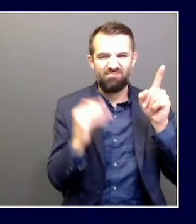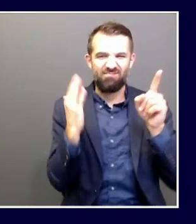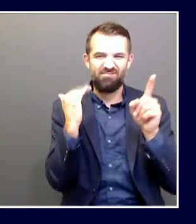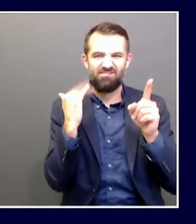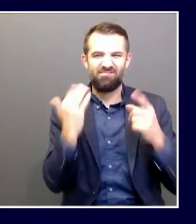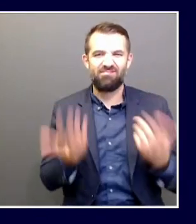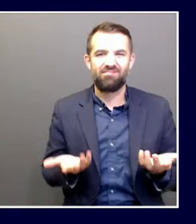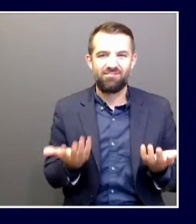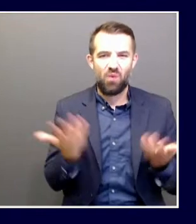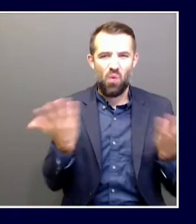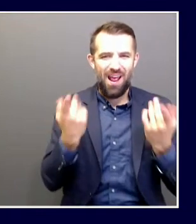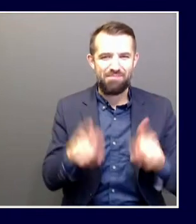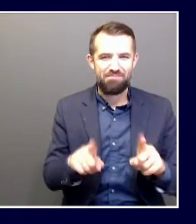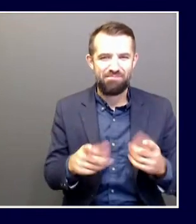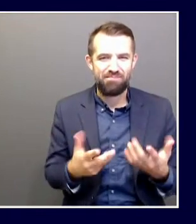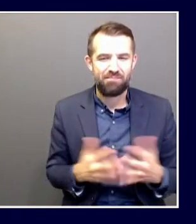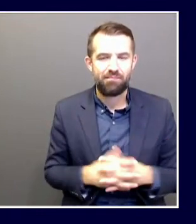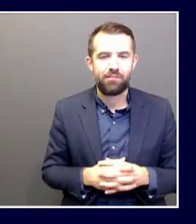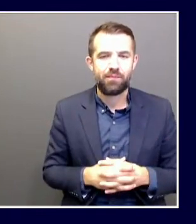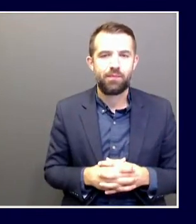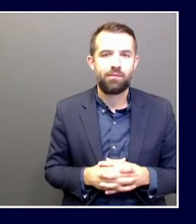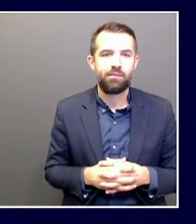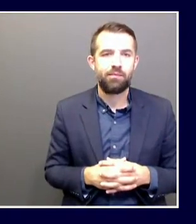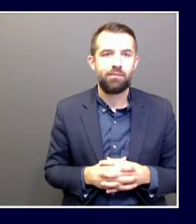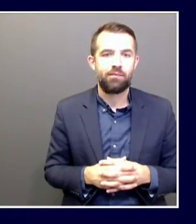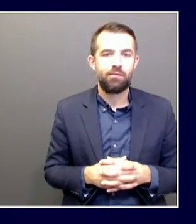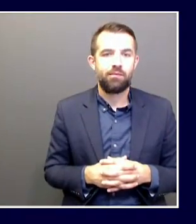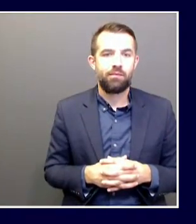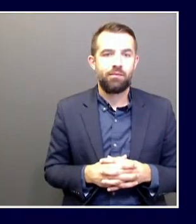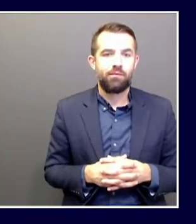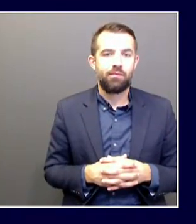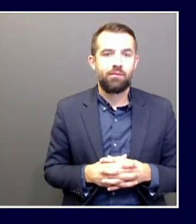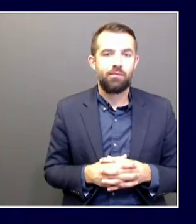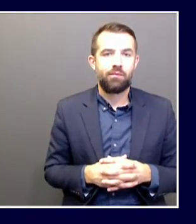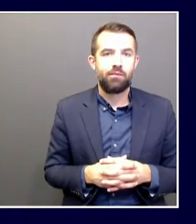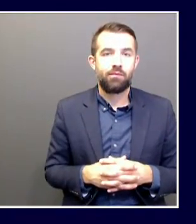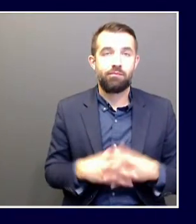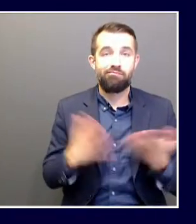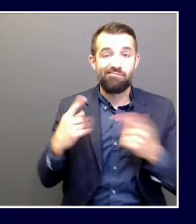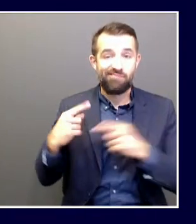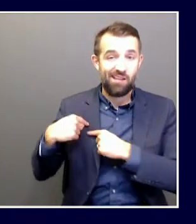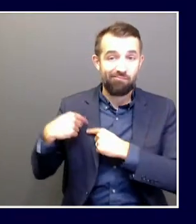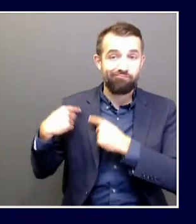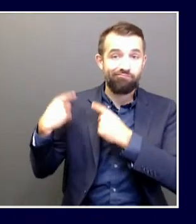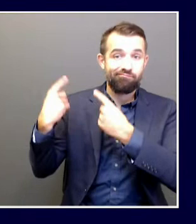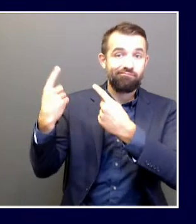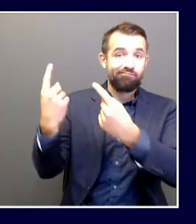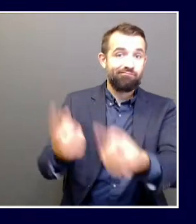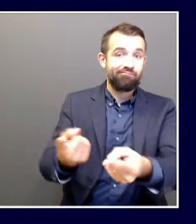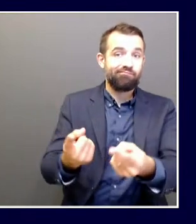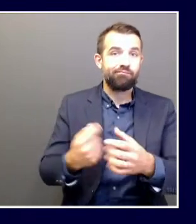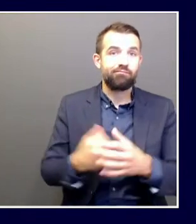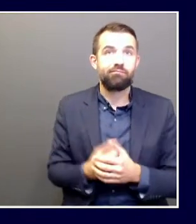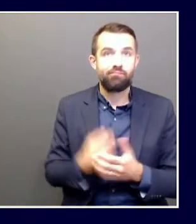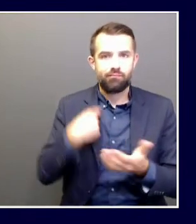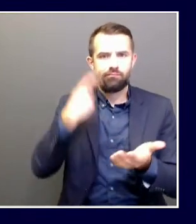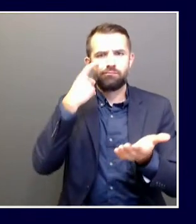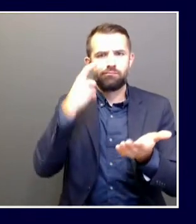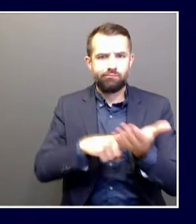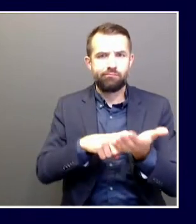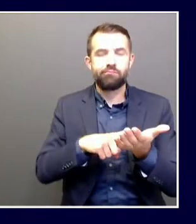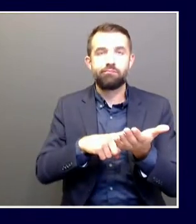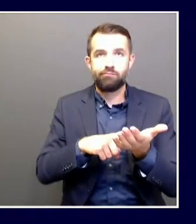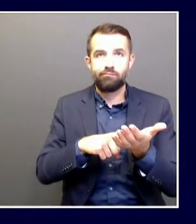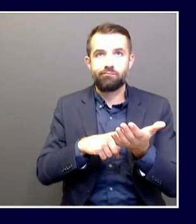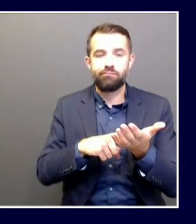the things that we've seen throughout the pandemic is sort of a carousel effect, both with states, but as well as